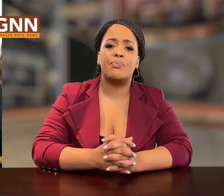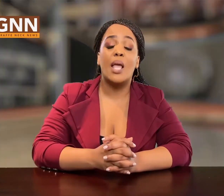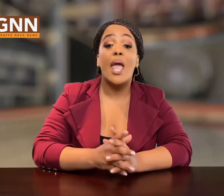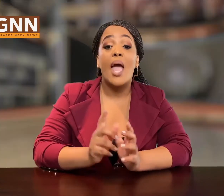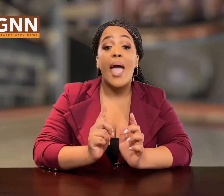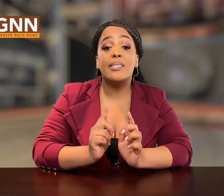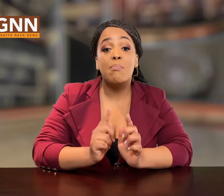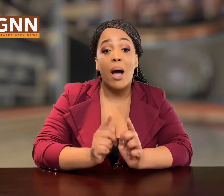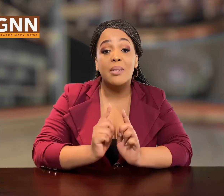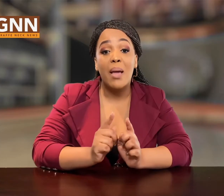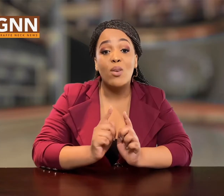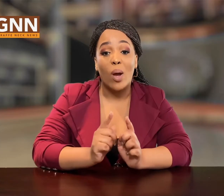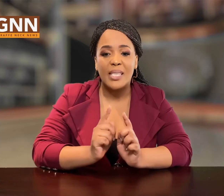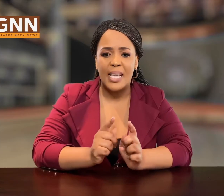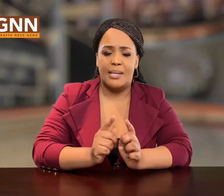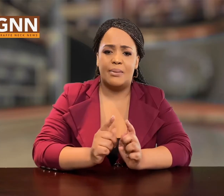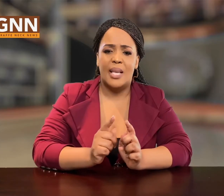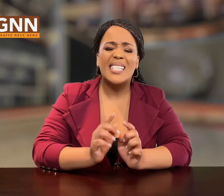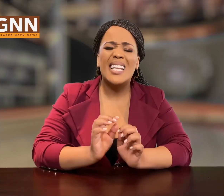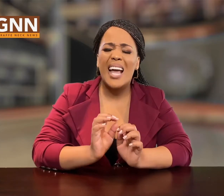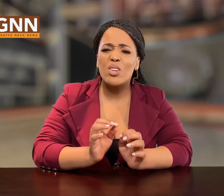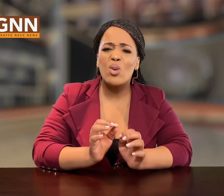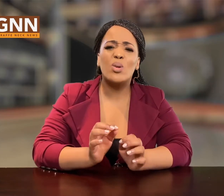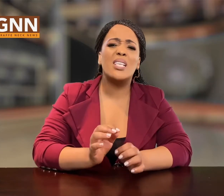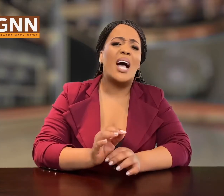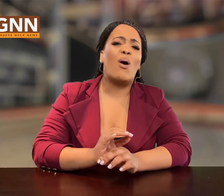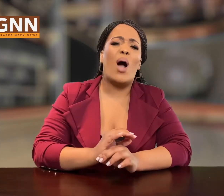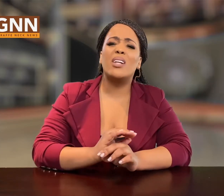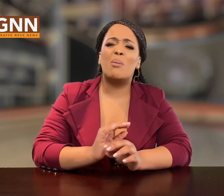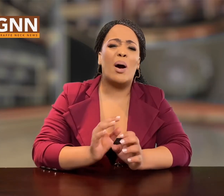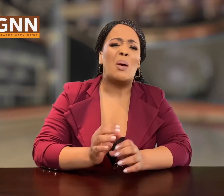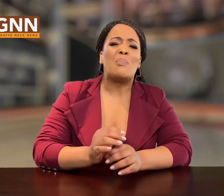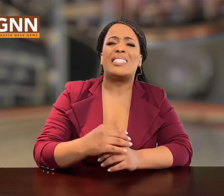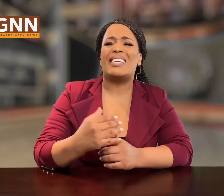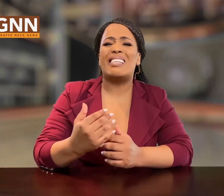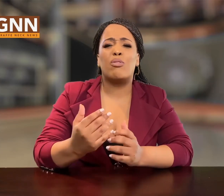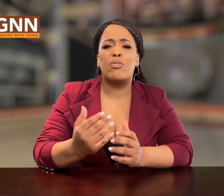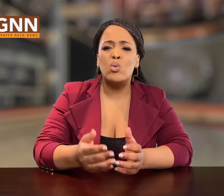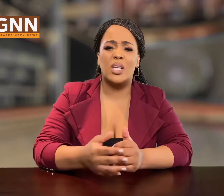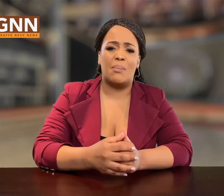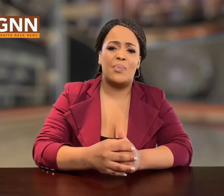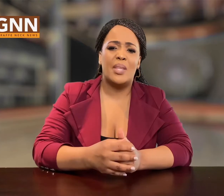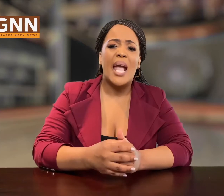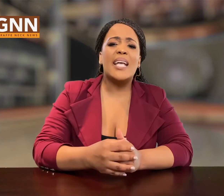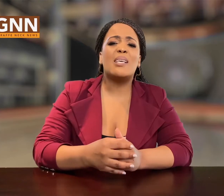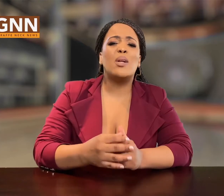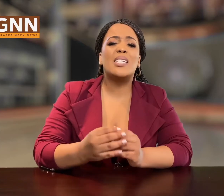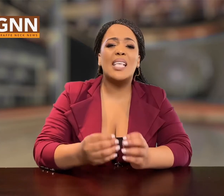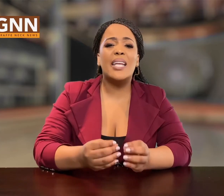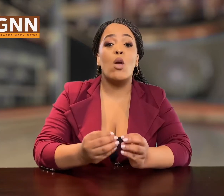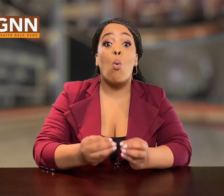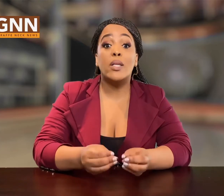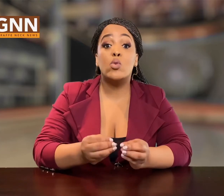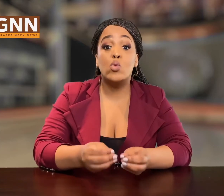perspective. A smart man once said, scenarios aren't about predicting the future. It's